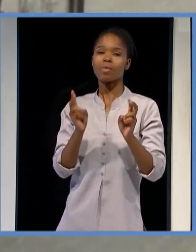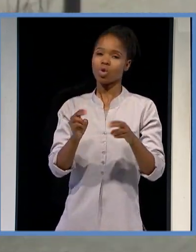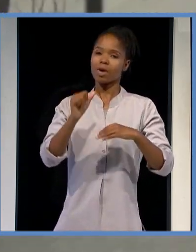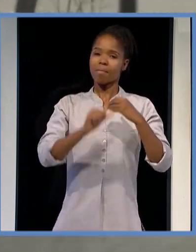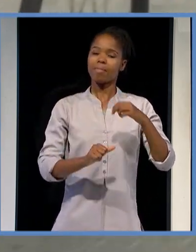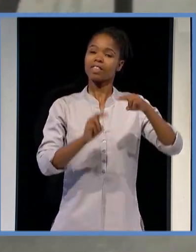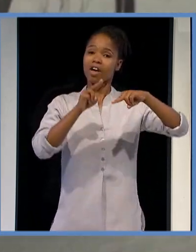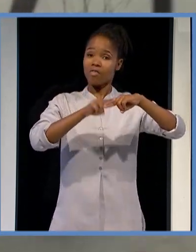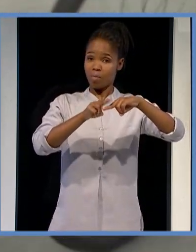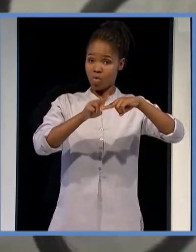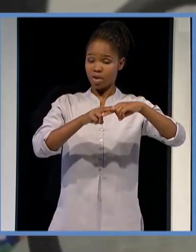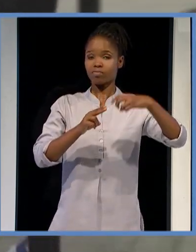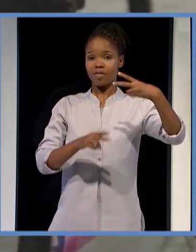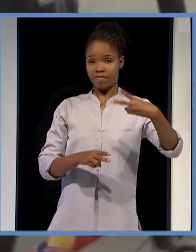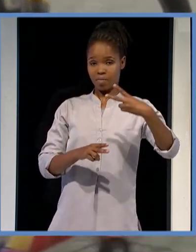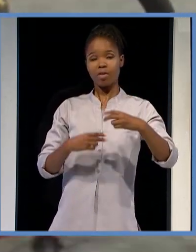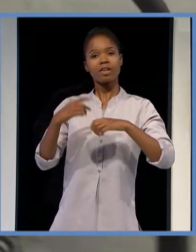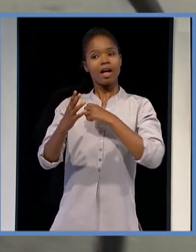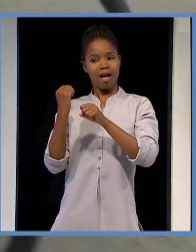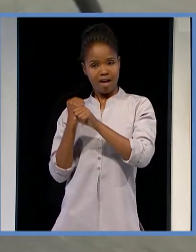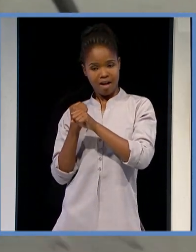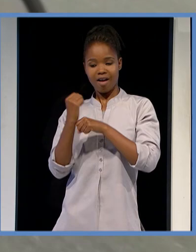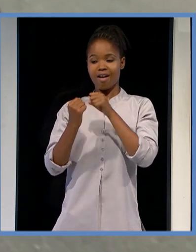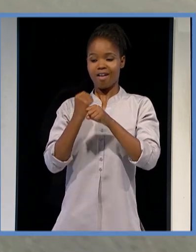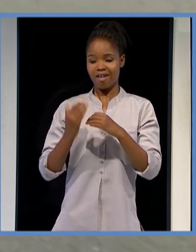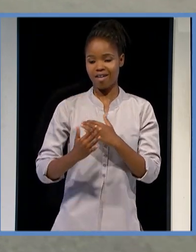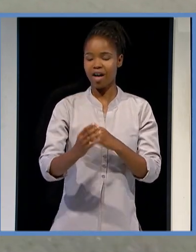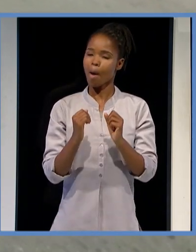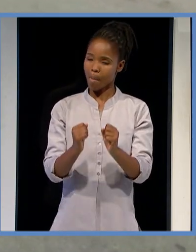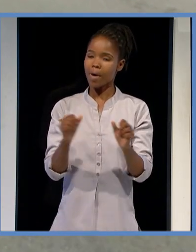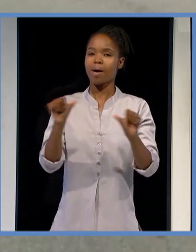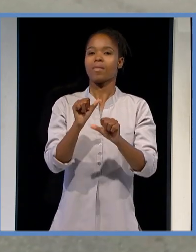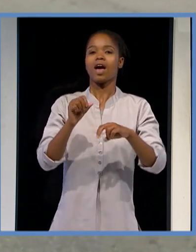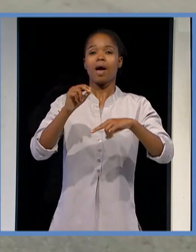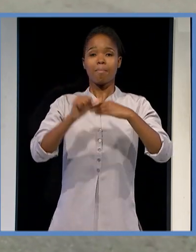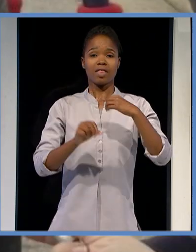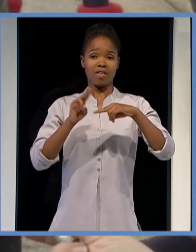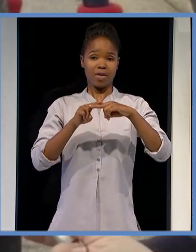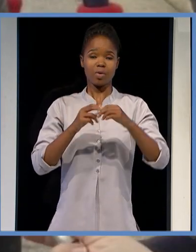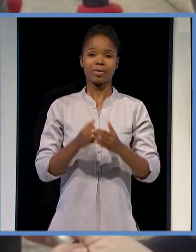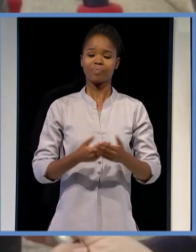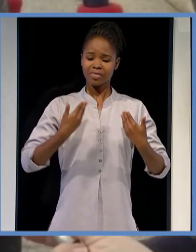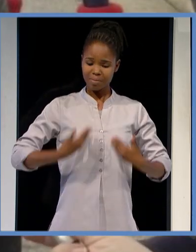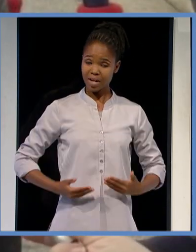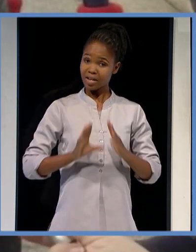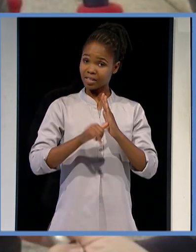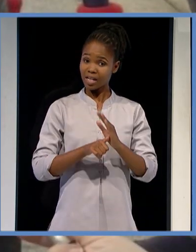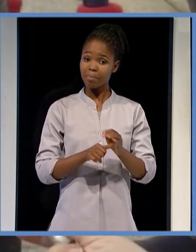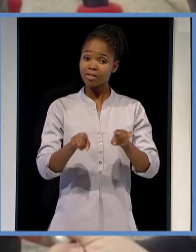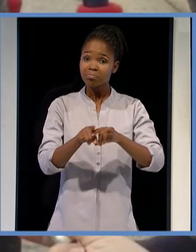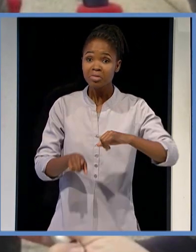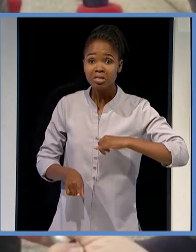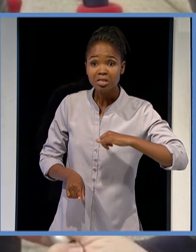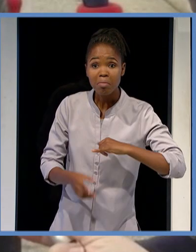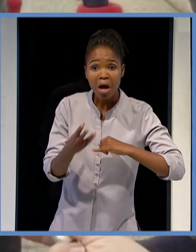year, and next year it will go back to being held in February. For all the kids out there that has disability like me, my motto